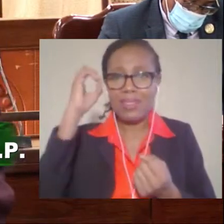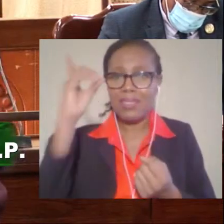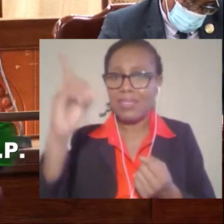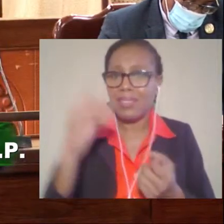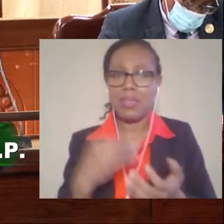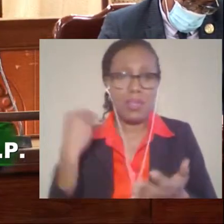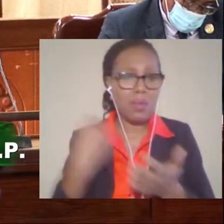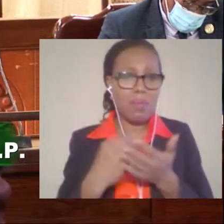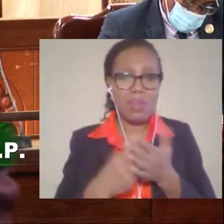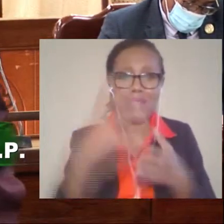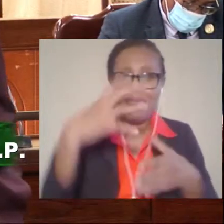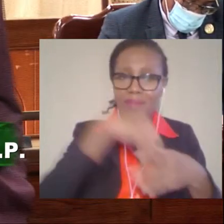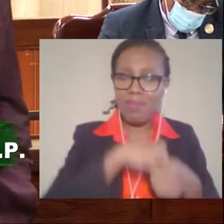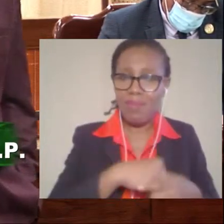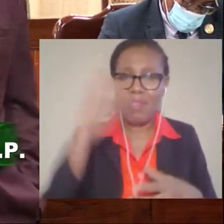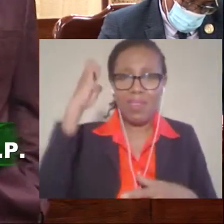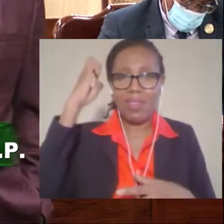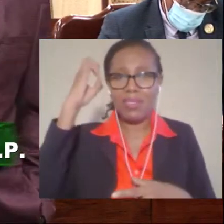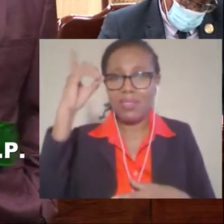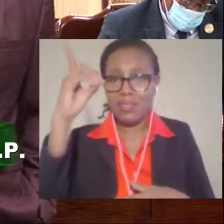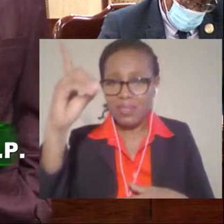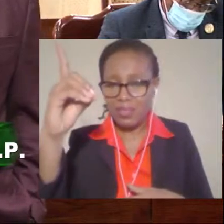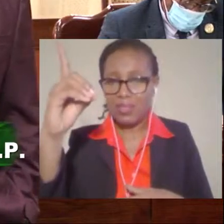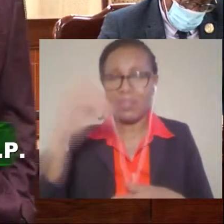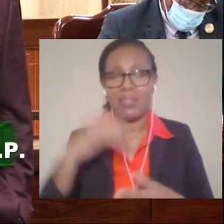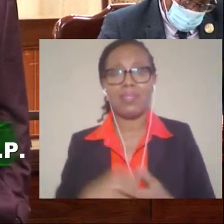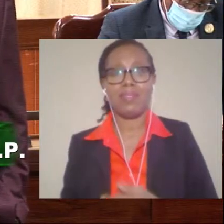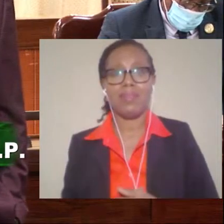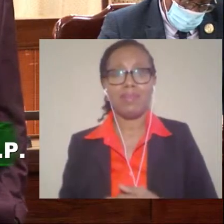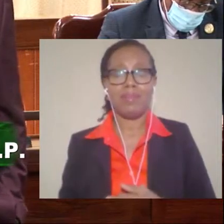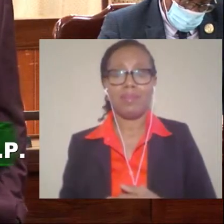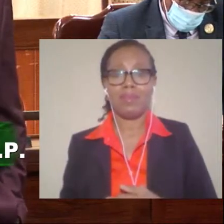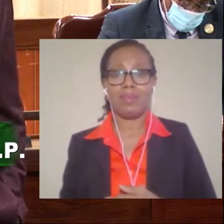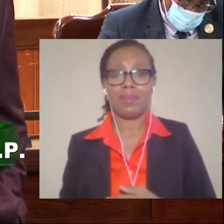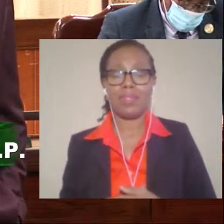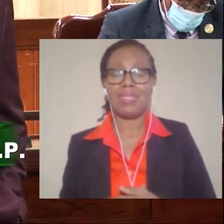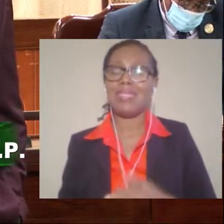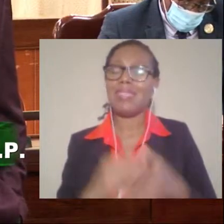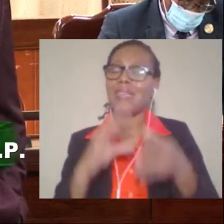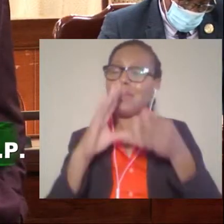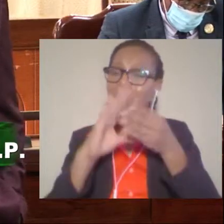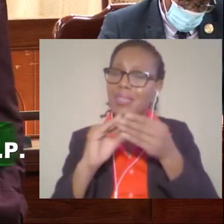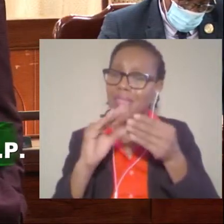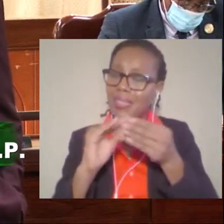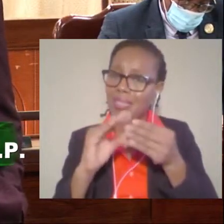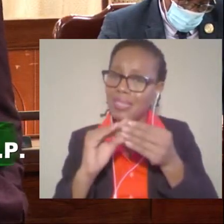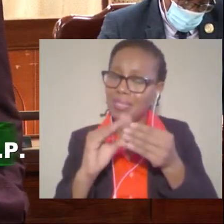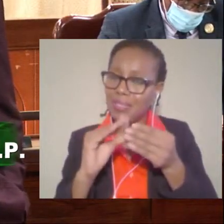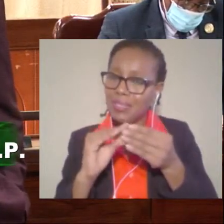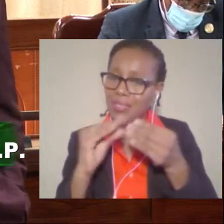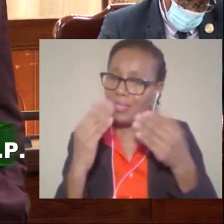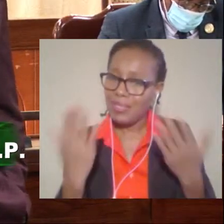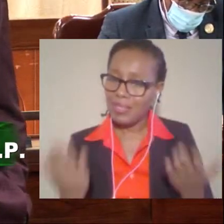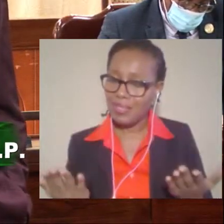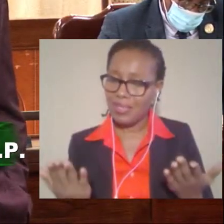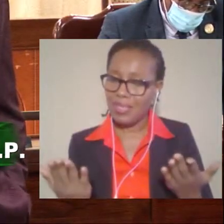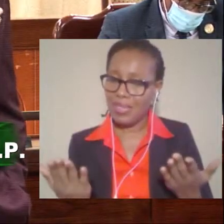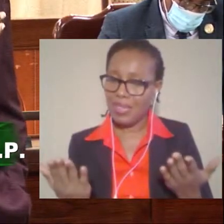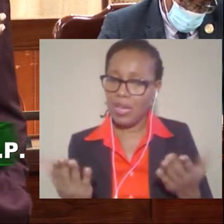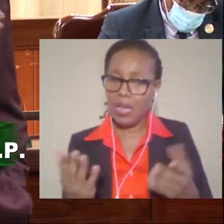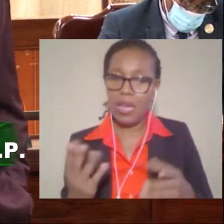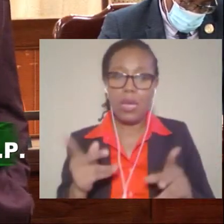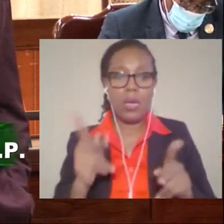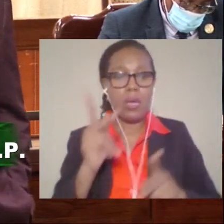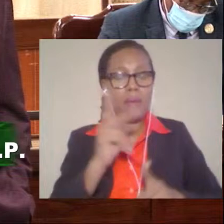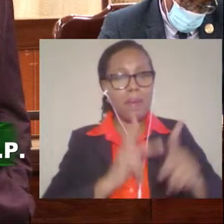greater correlation between what we produce for the labor market and what the labor